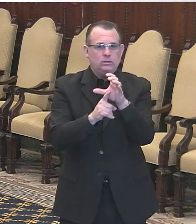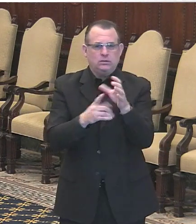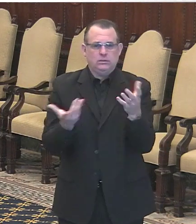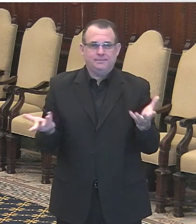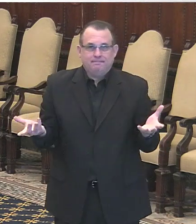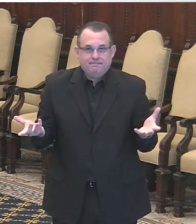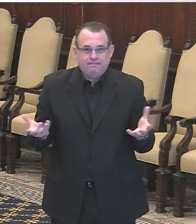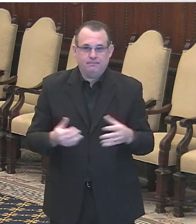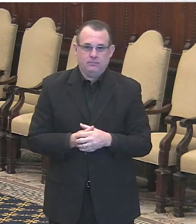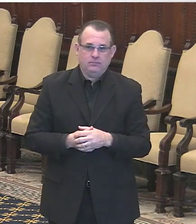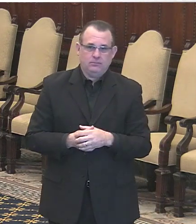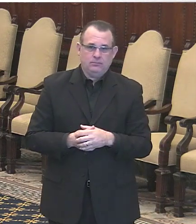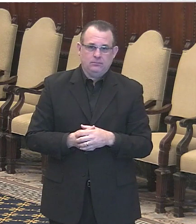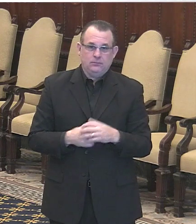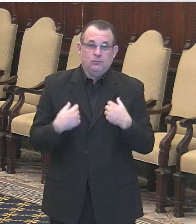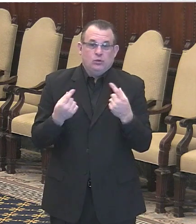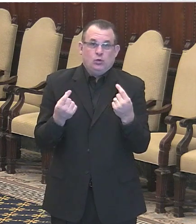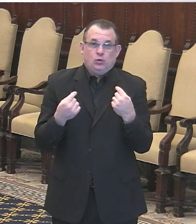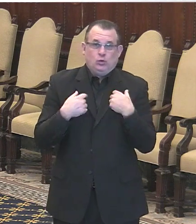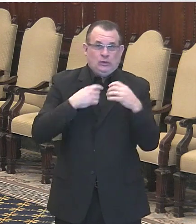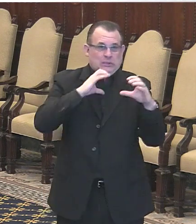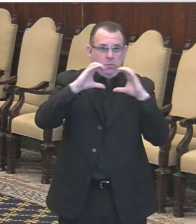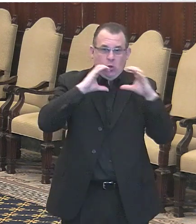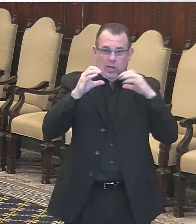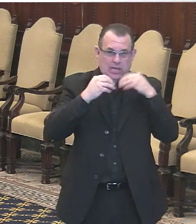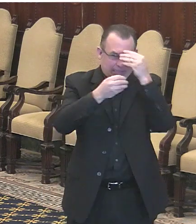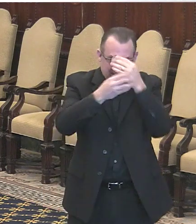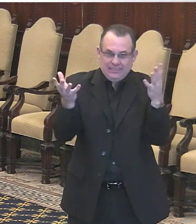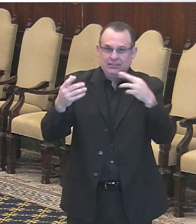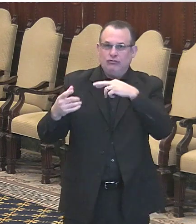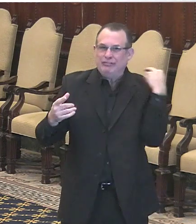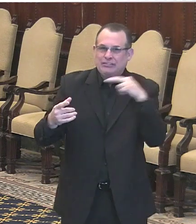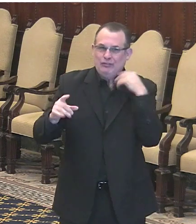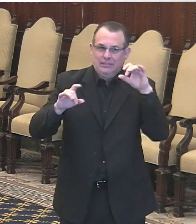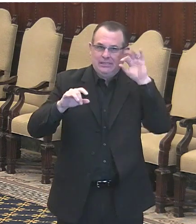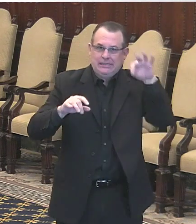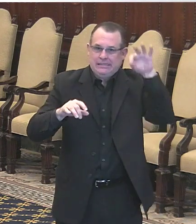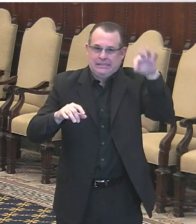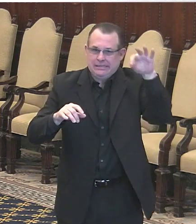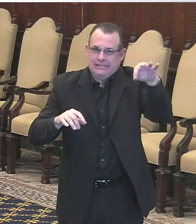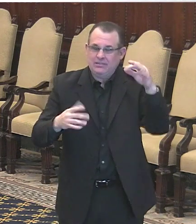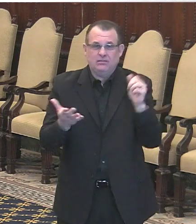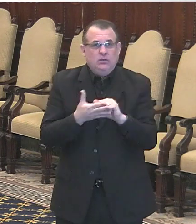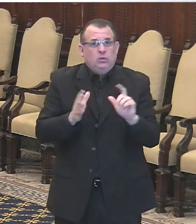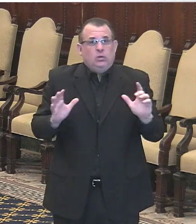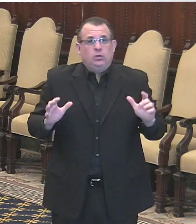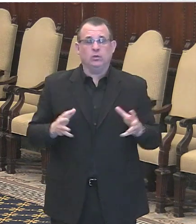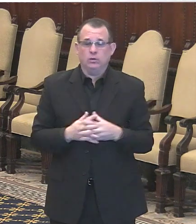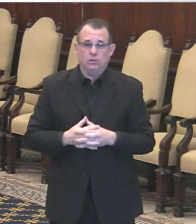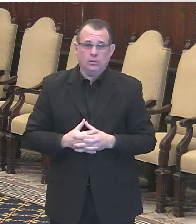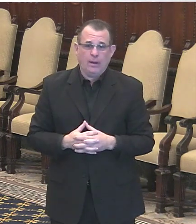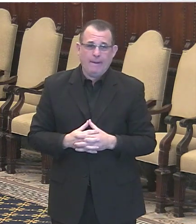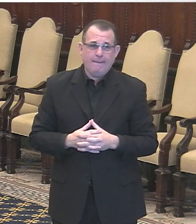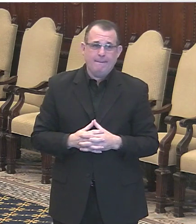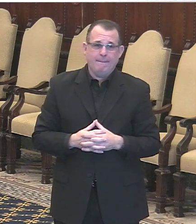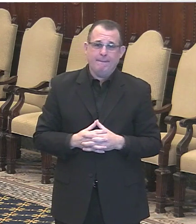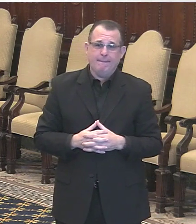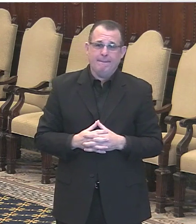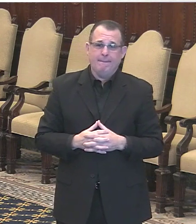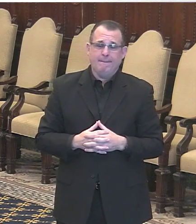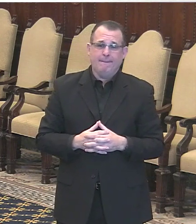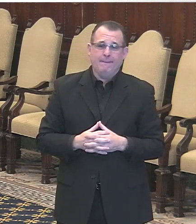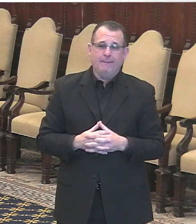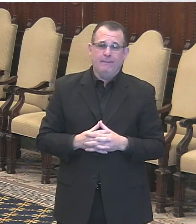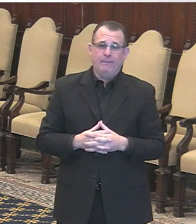we can do is really communicate to people about that risk. And again, I'm more concerned with communicating the risk that the